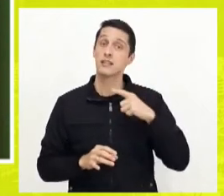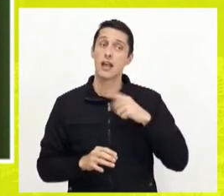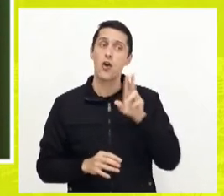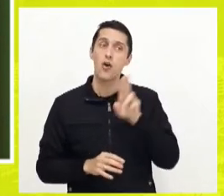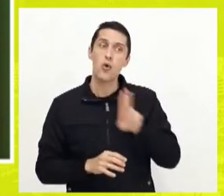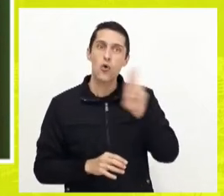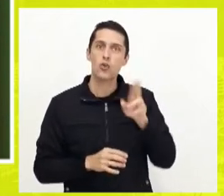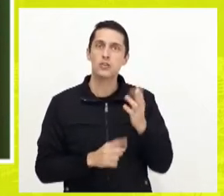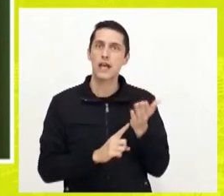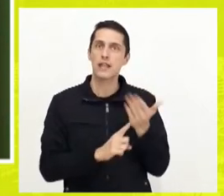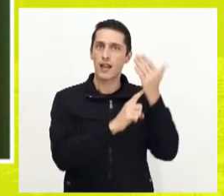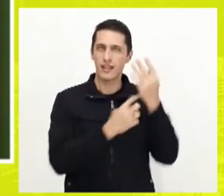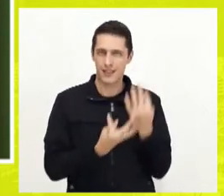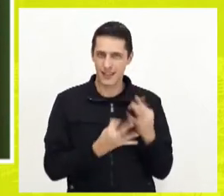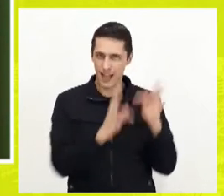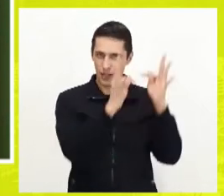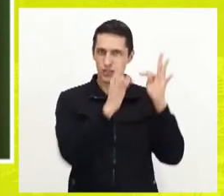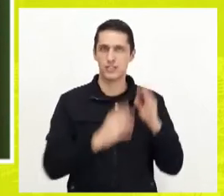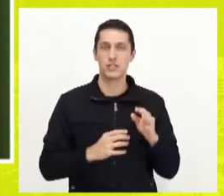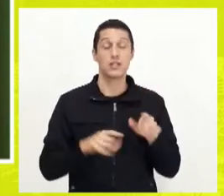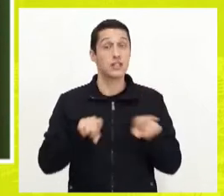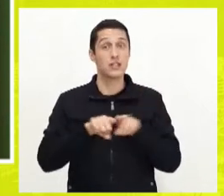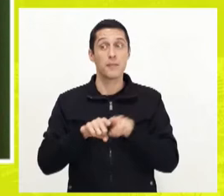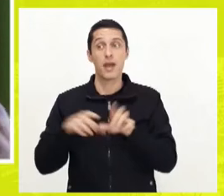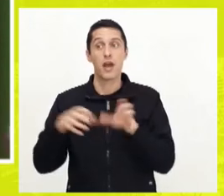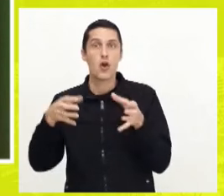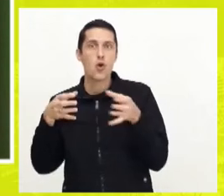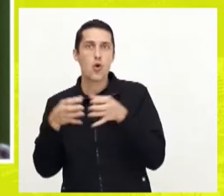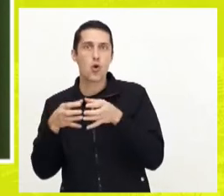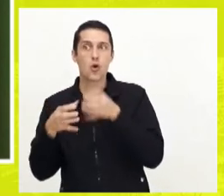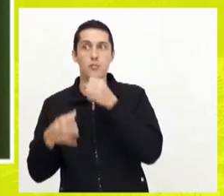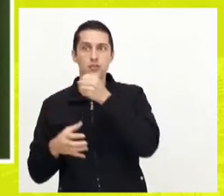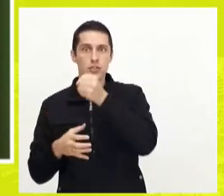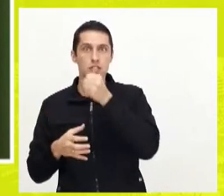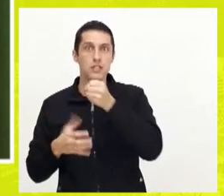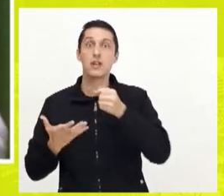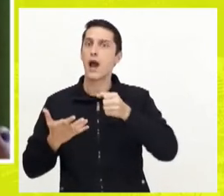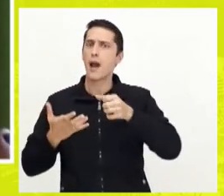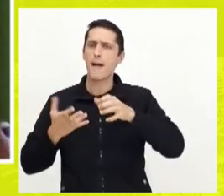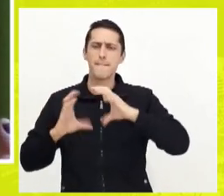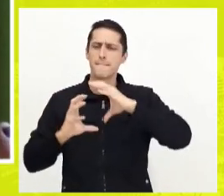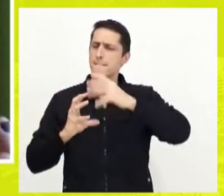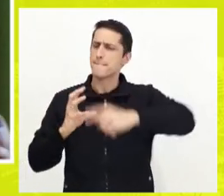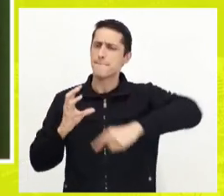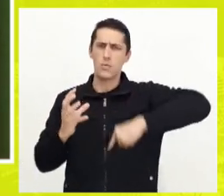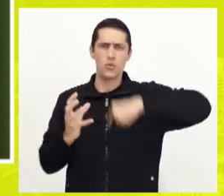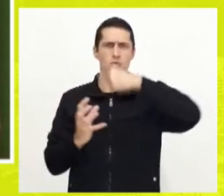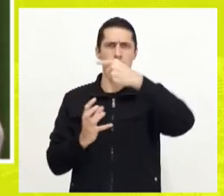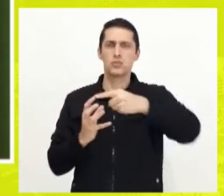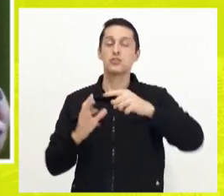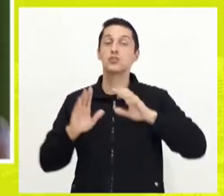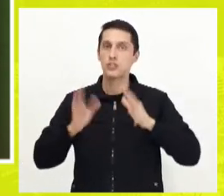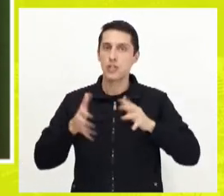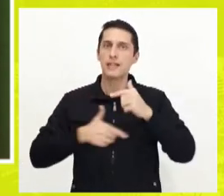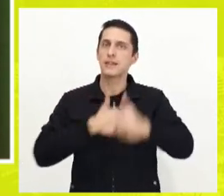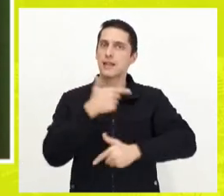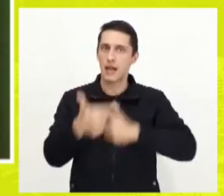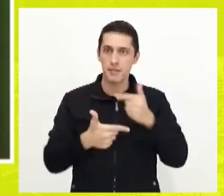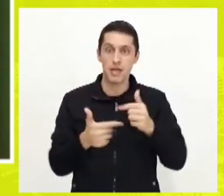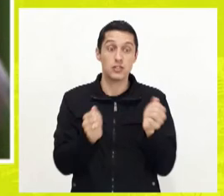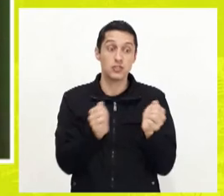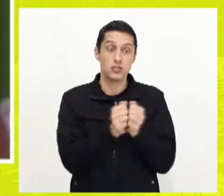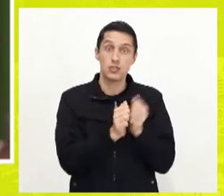the journalistic teams worldwide already have this sort of work with